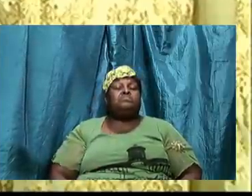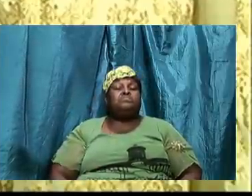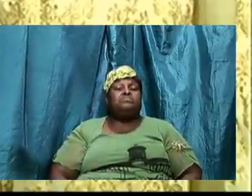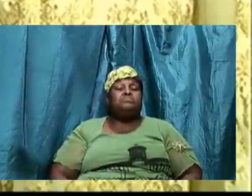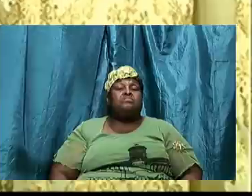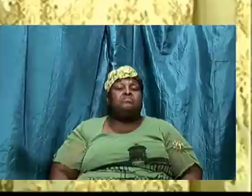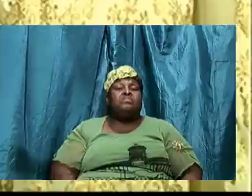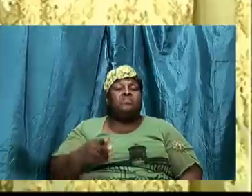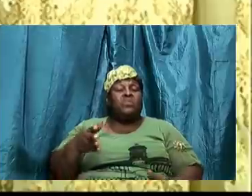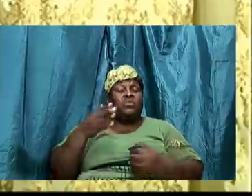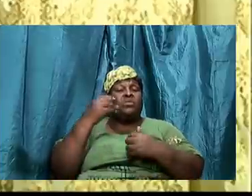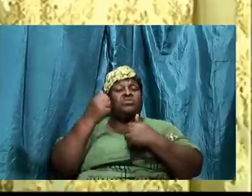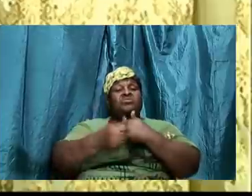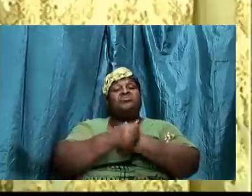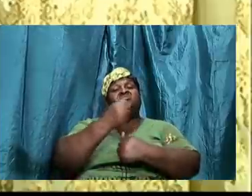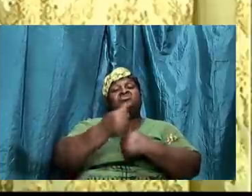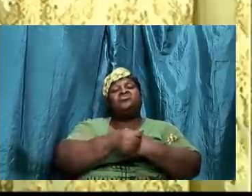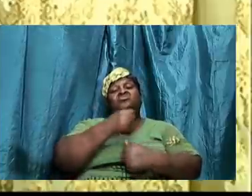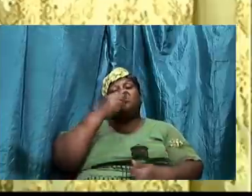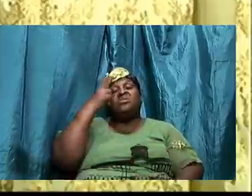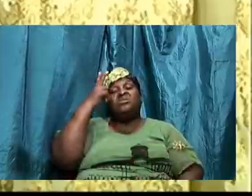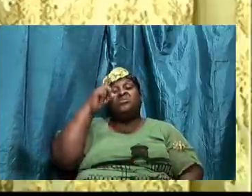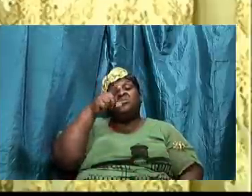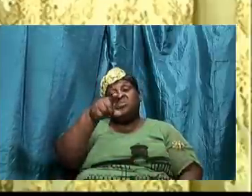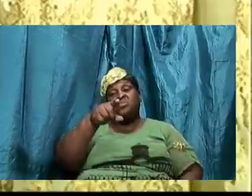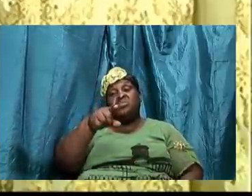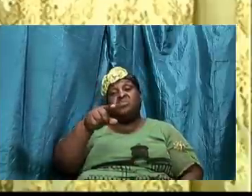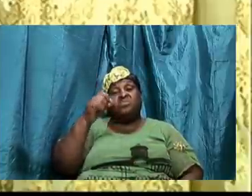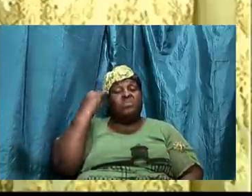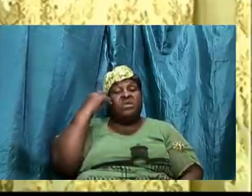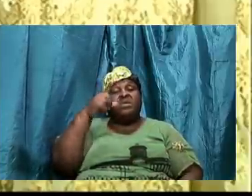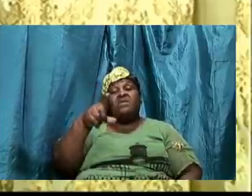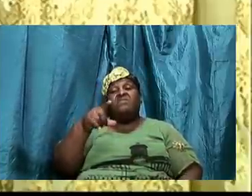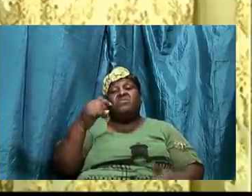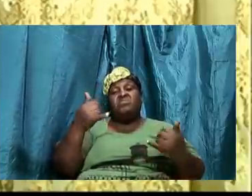will destroy you if you play with him.